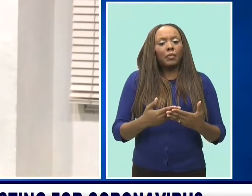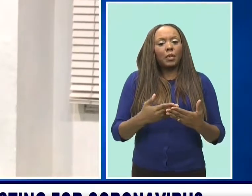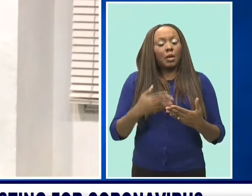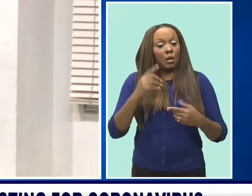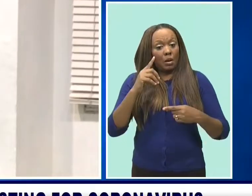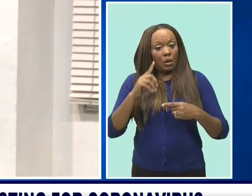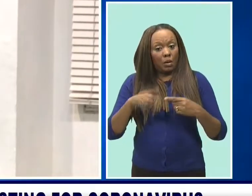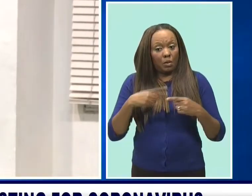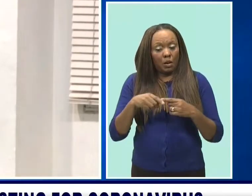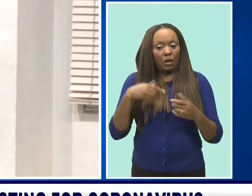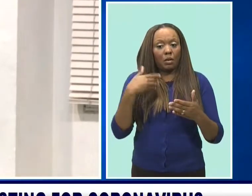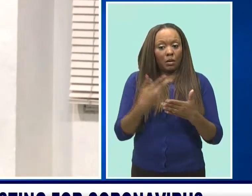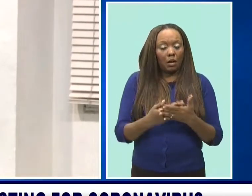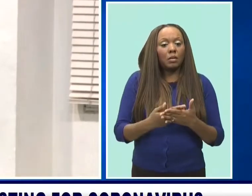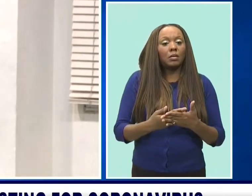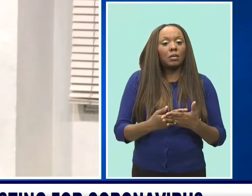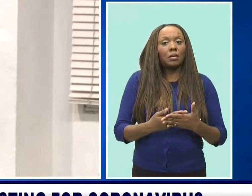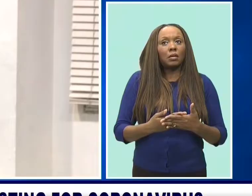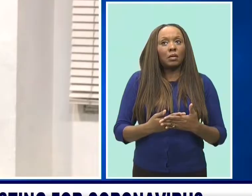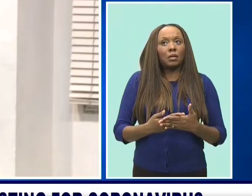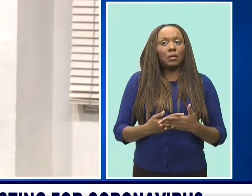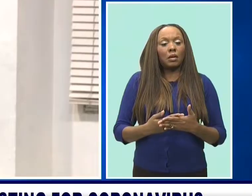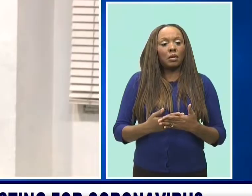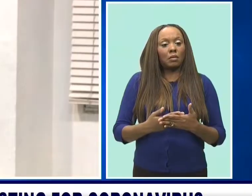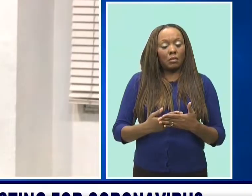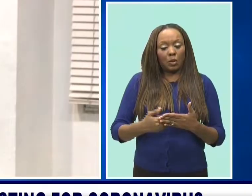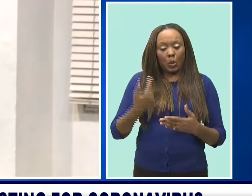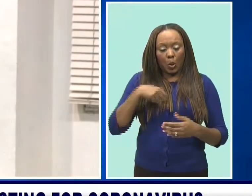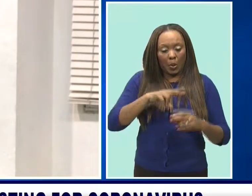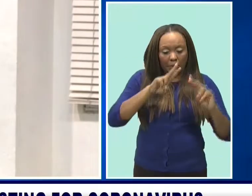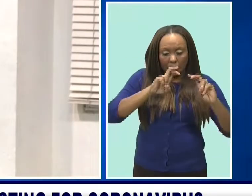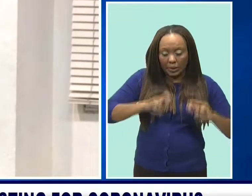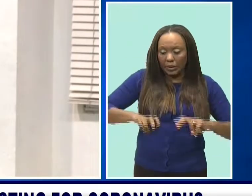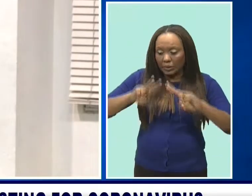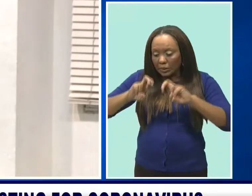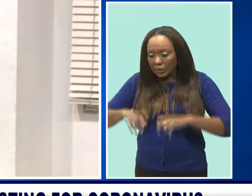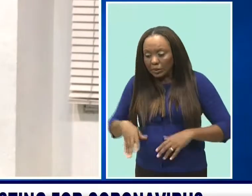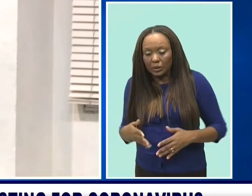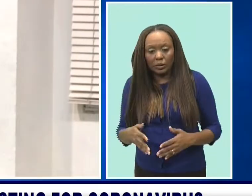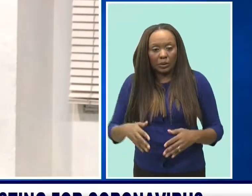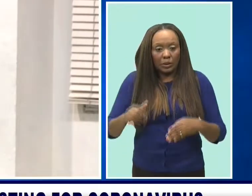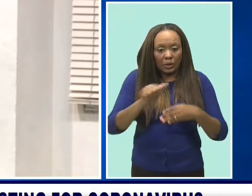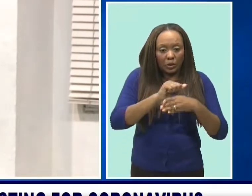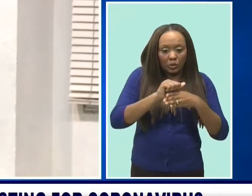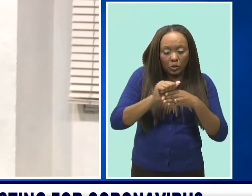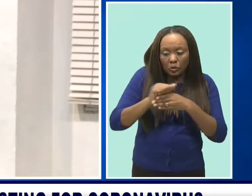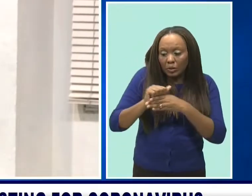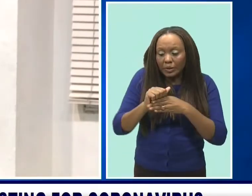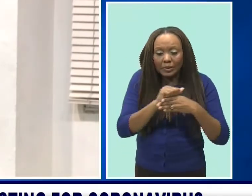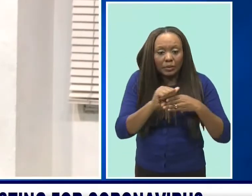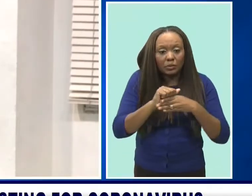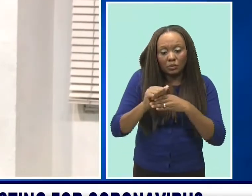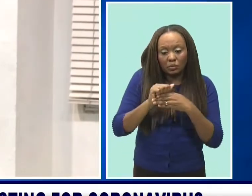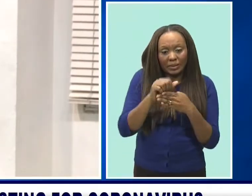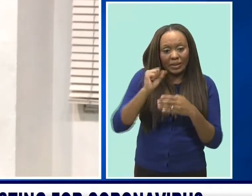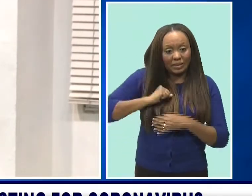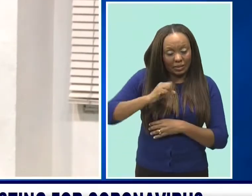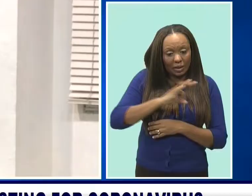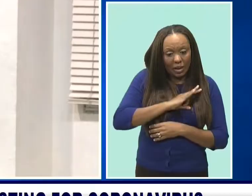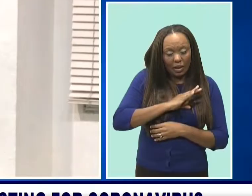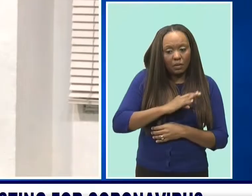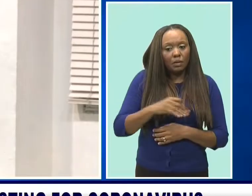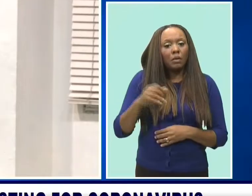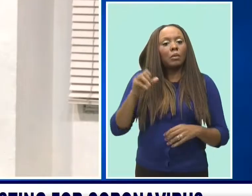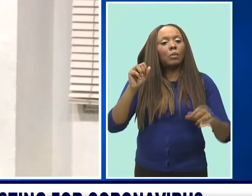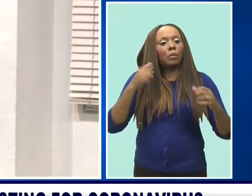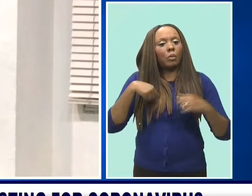quick test, after a quick verification and training up of the staff, Barbados should be able to test extremely